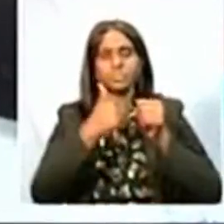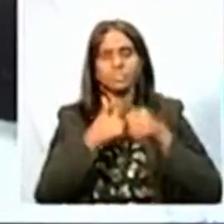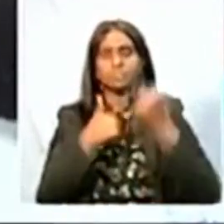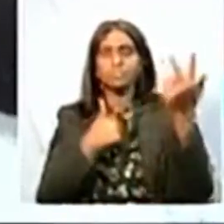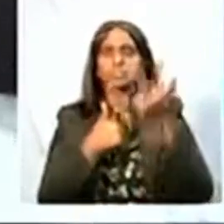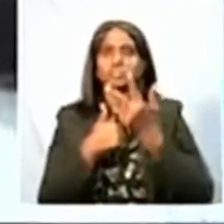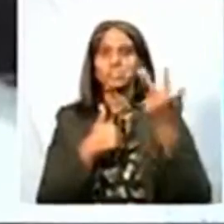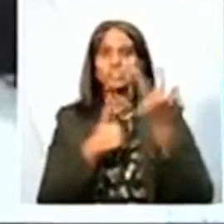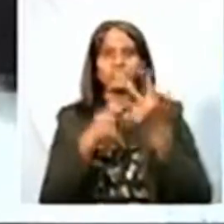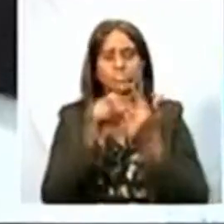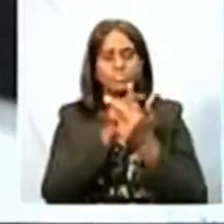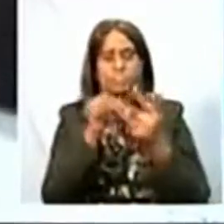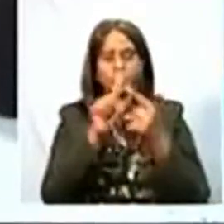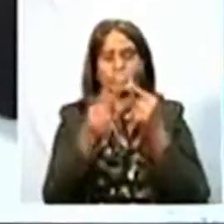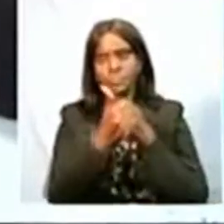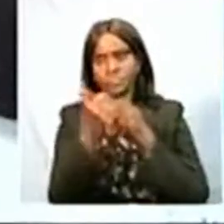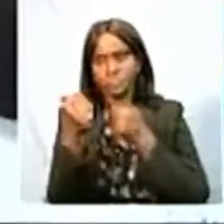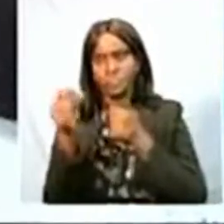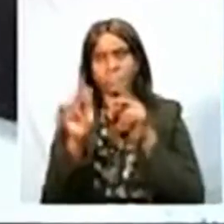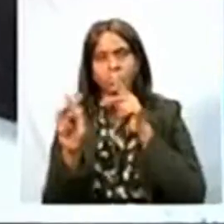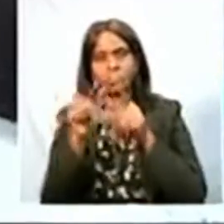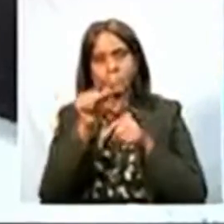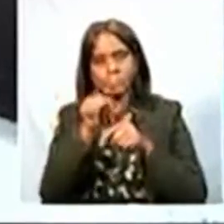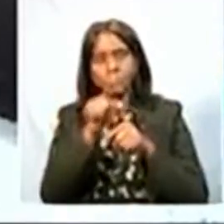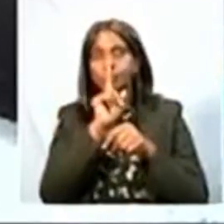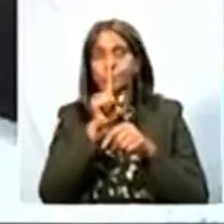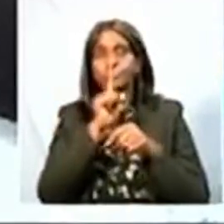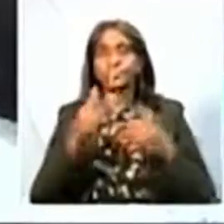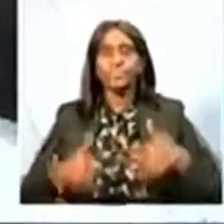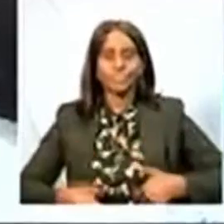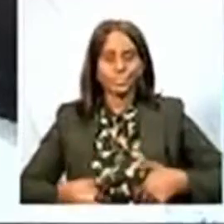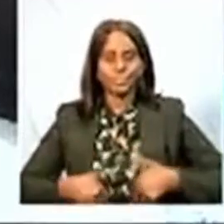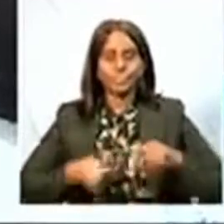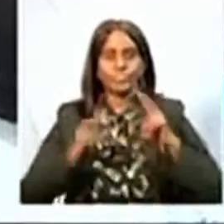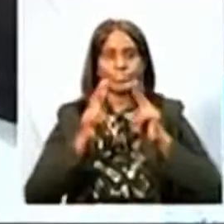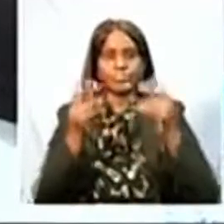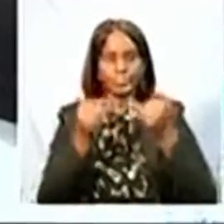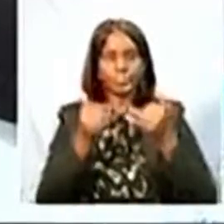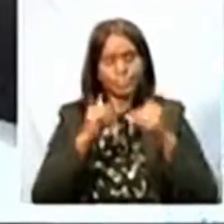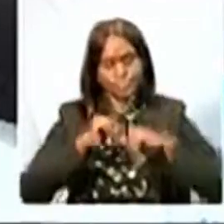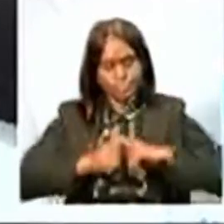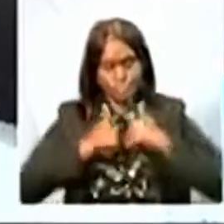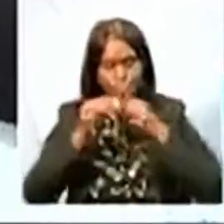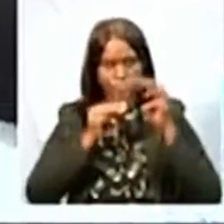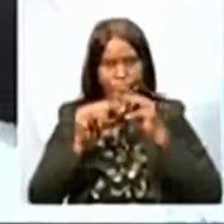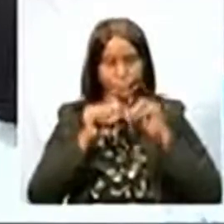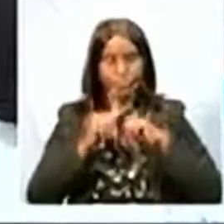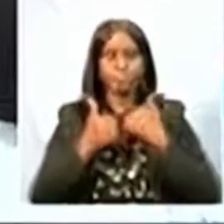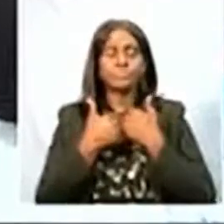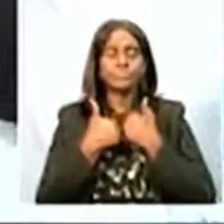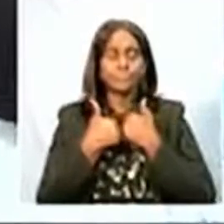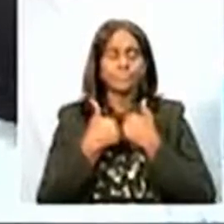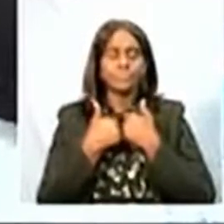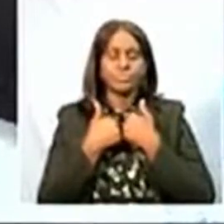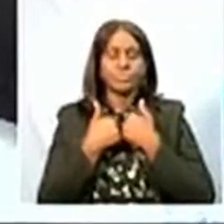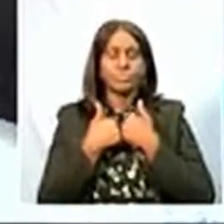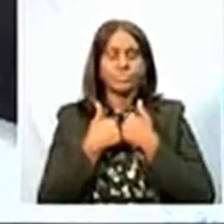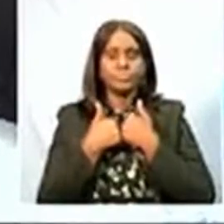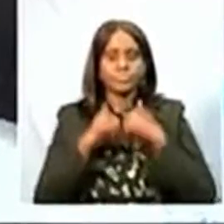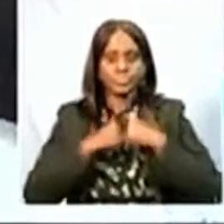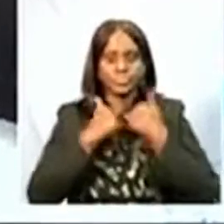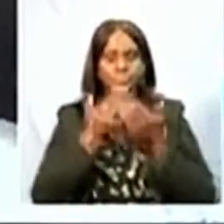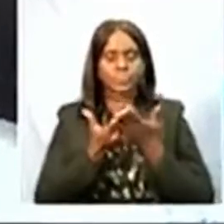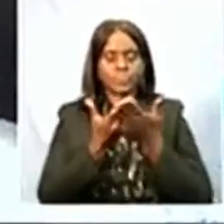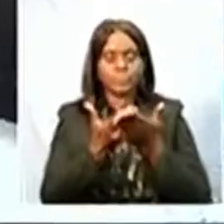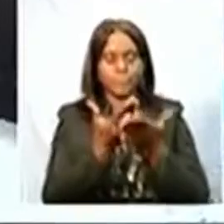them, but the rest, of course, they are youths. So as management, we are